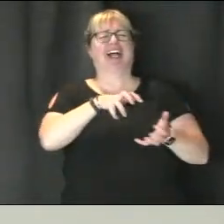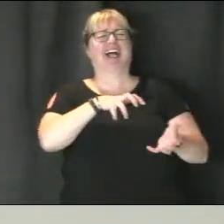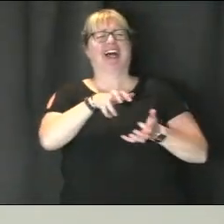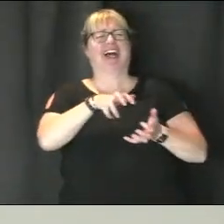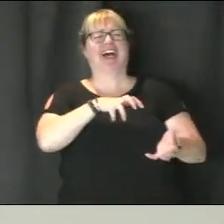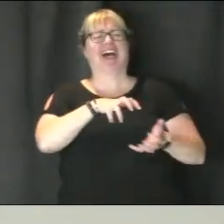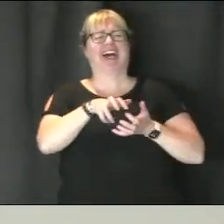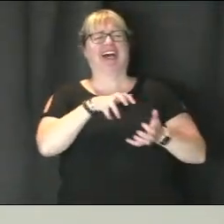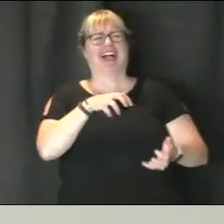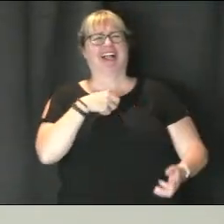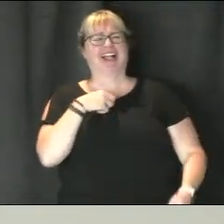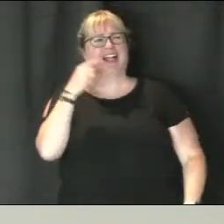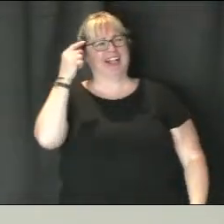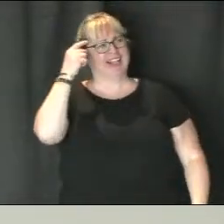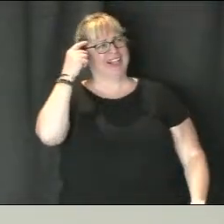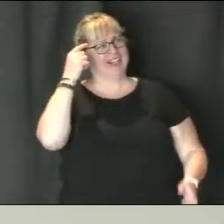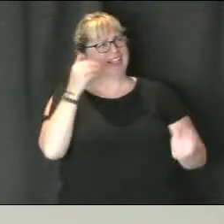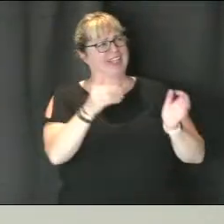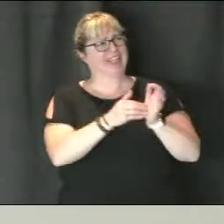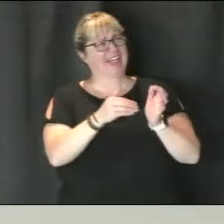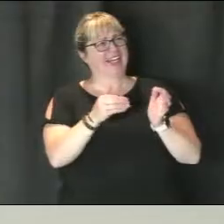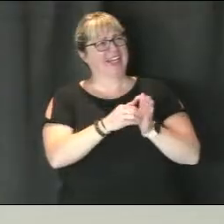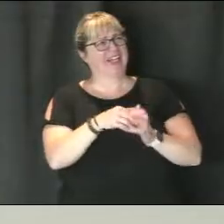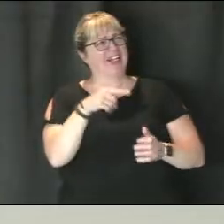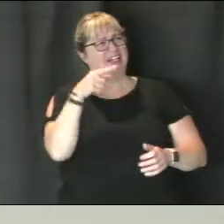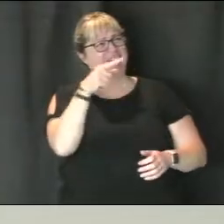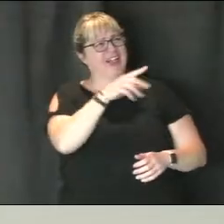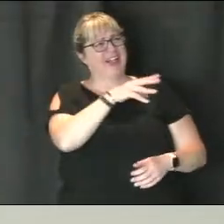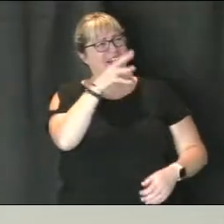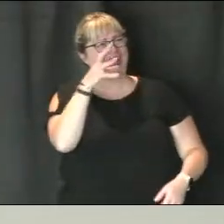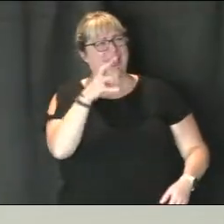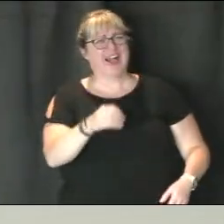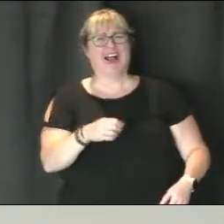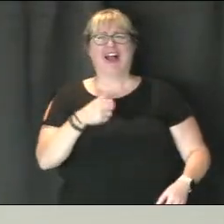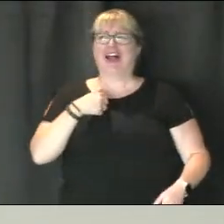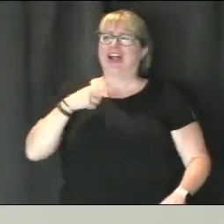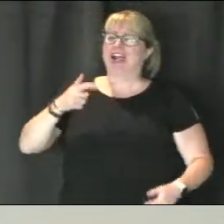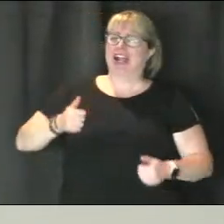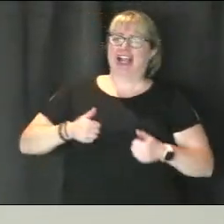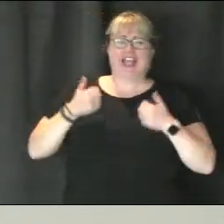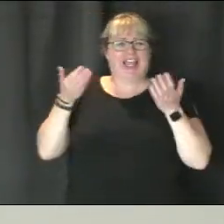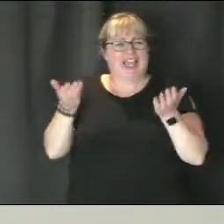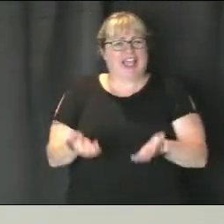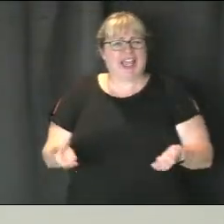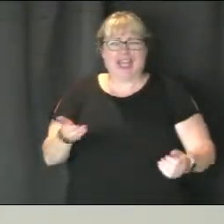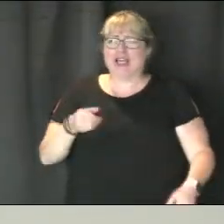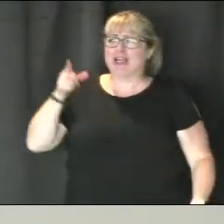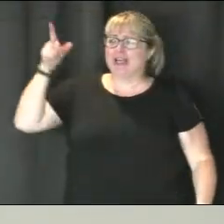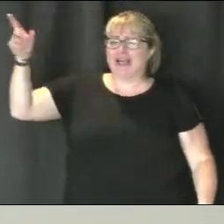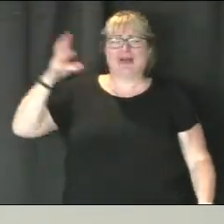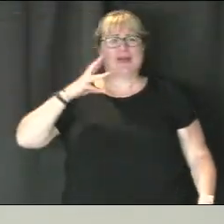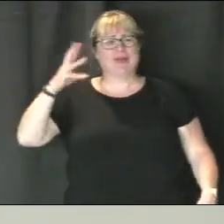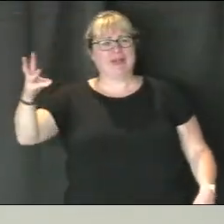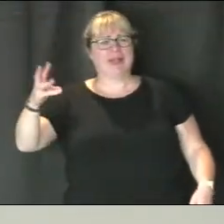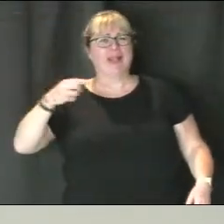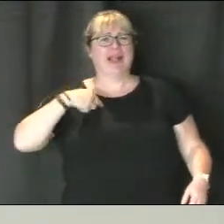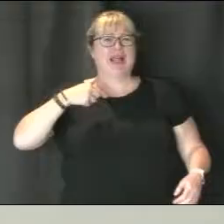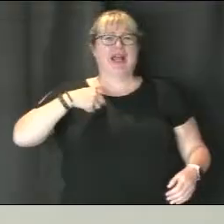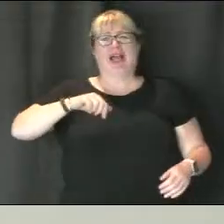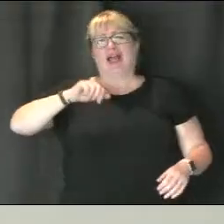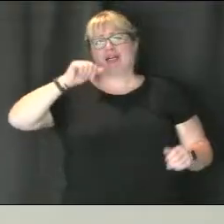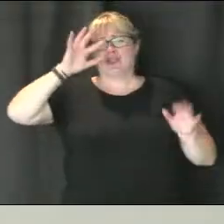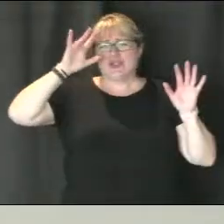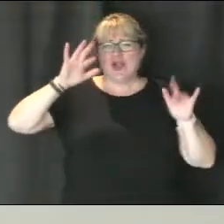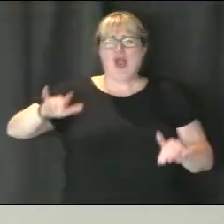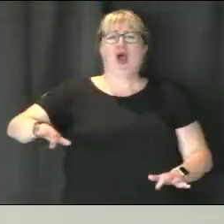I think of him in the West Coast in February with the 10th snowstorm of the week and